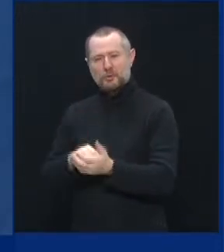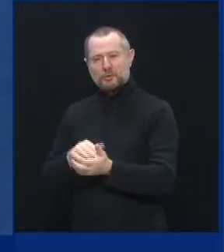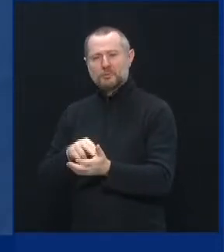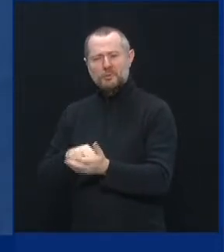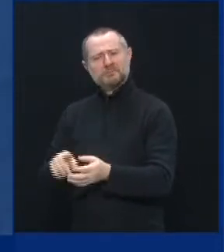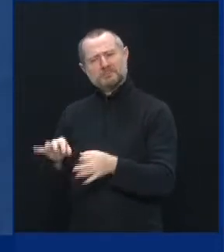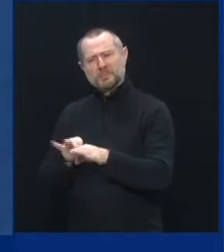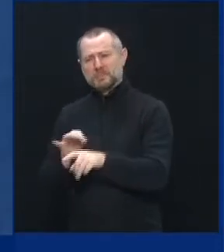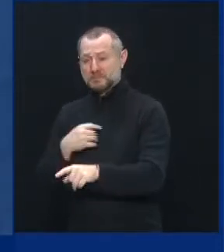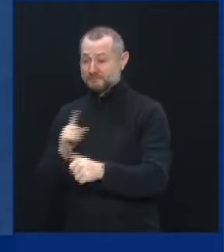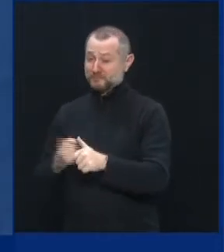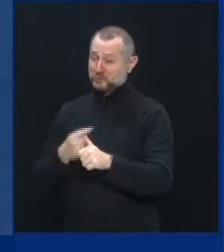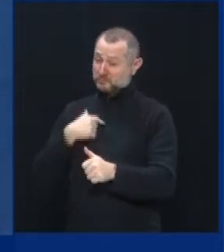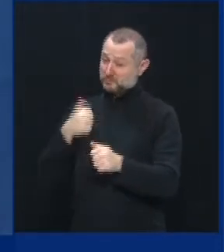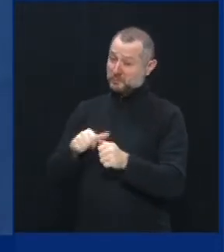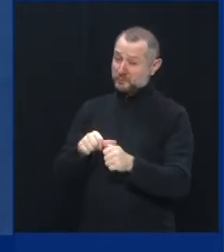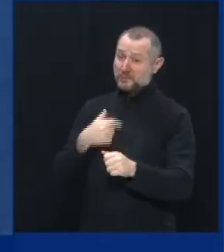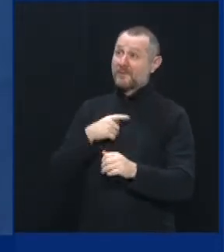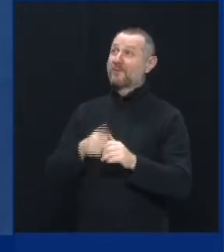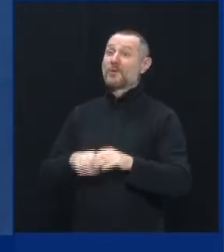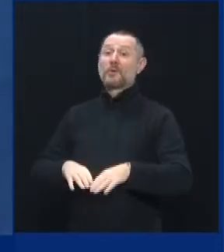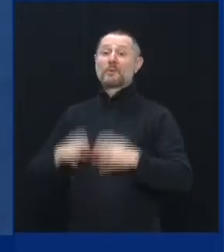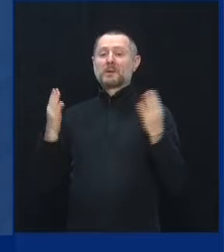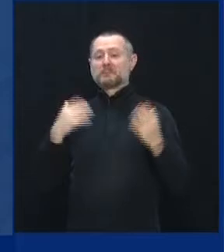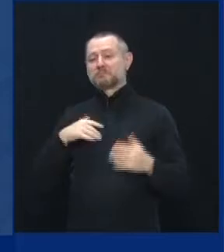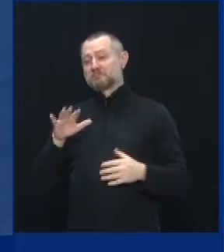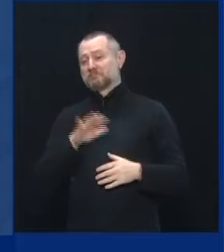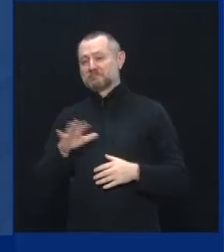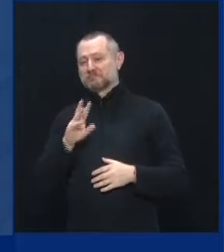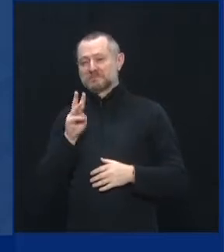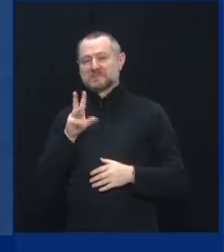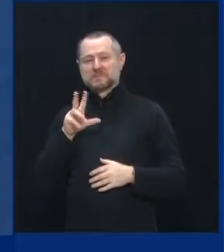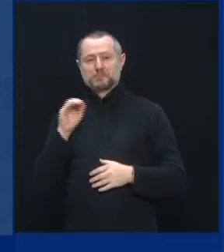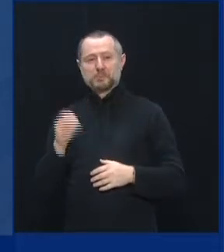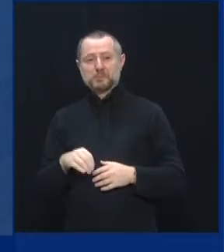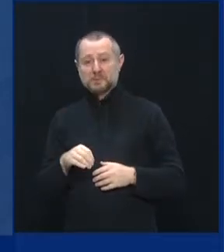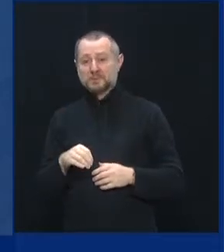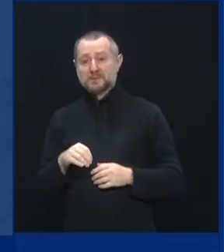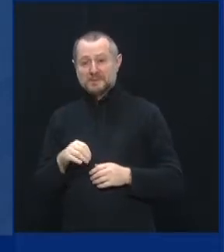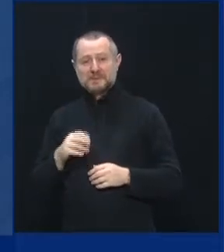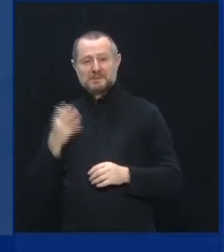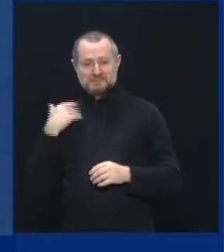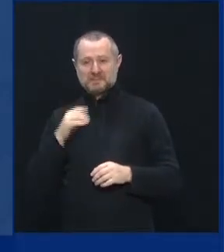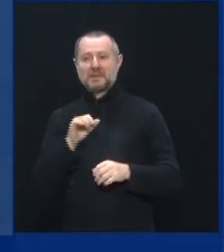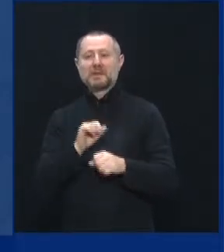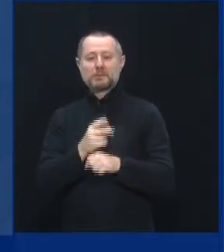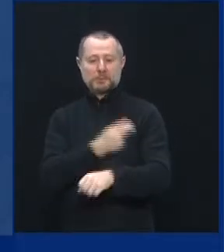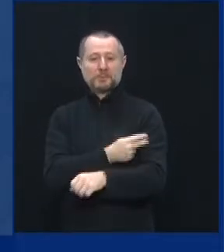off at about 63%. We're now at 75%.